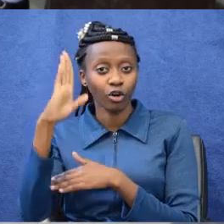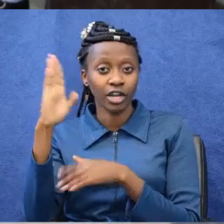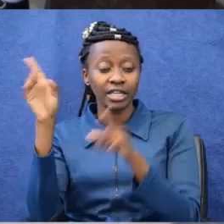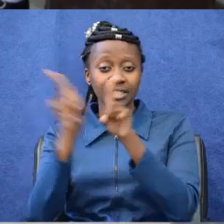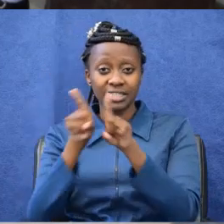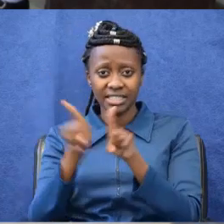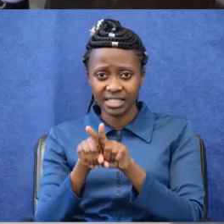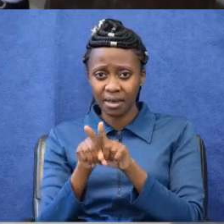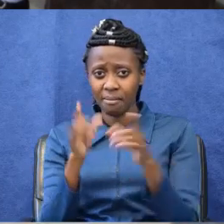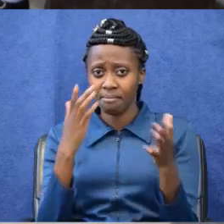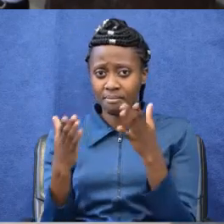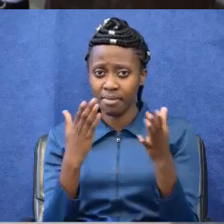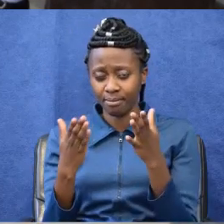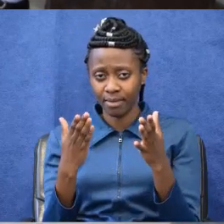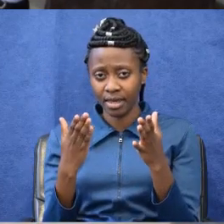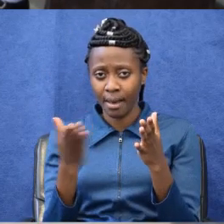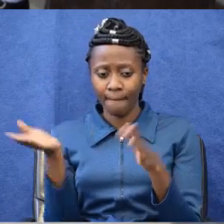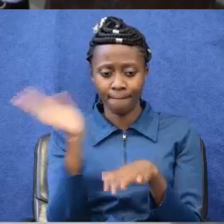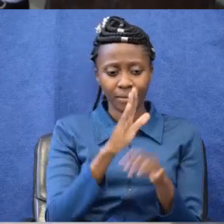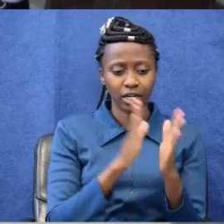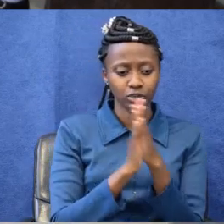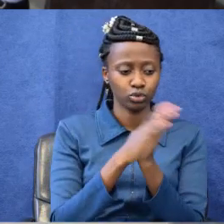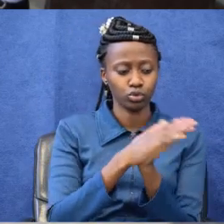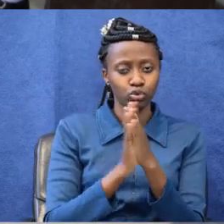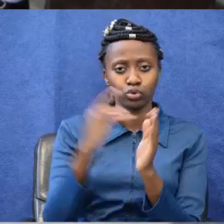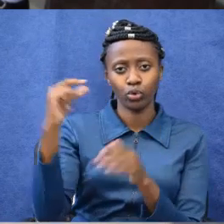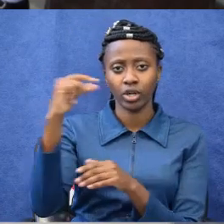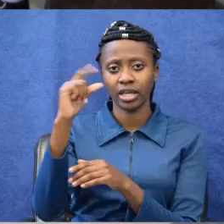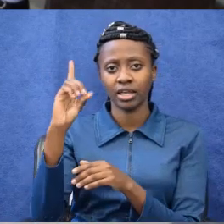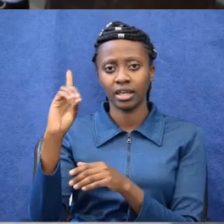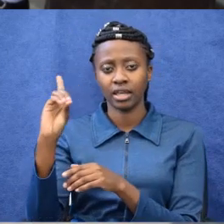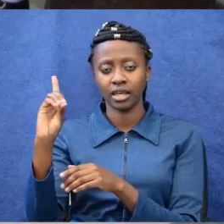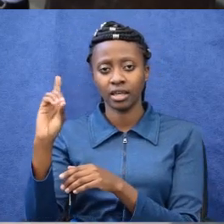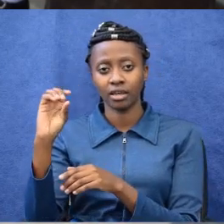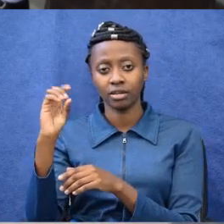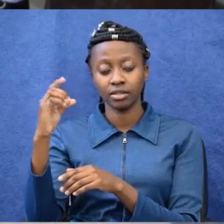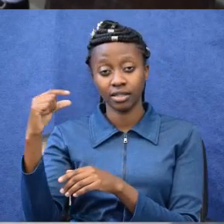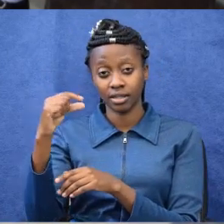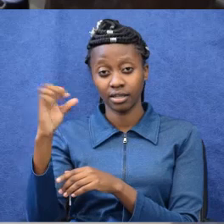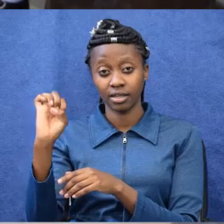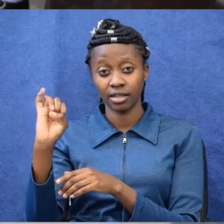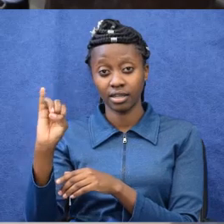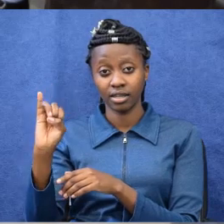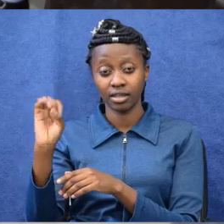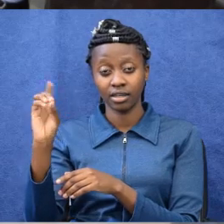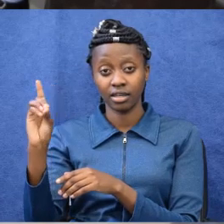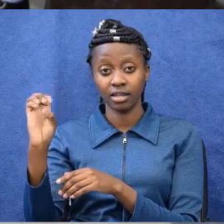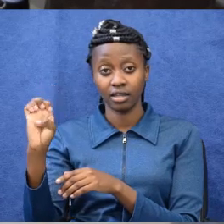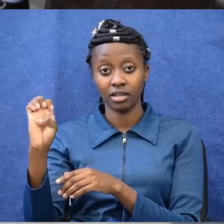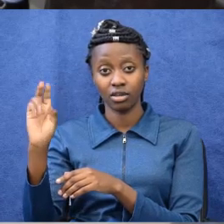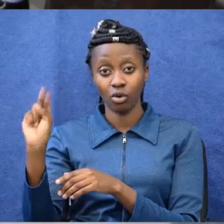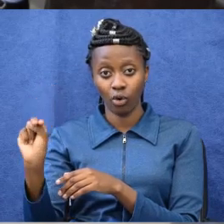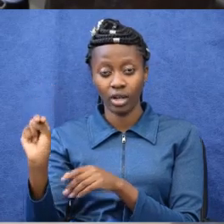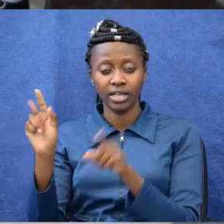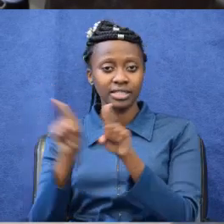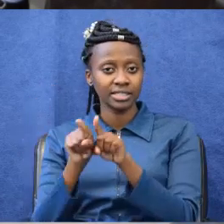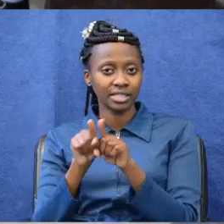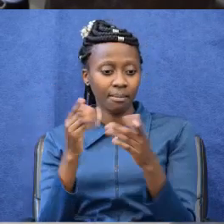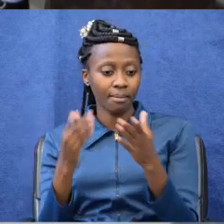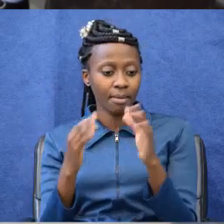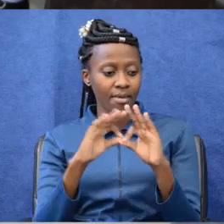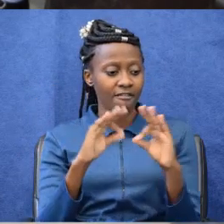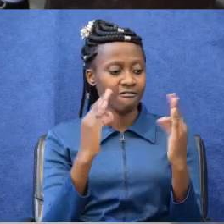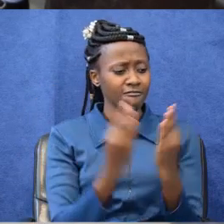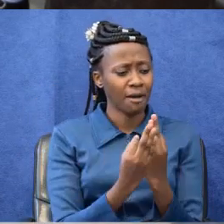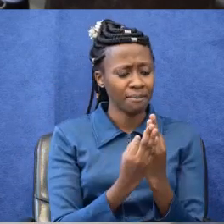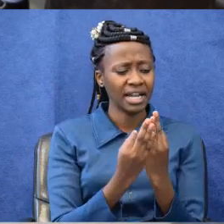comes, now if we go back to Gideon, he argued that, you see, our family is